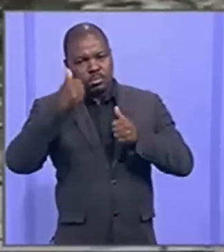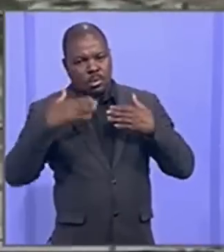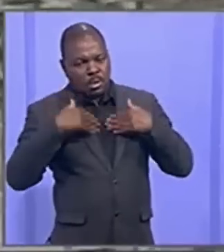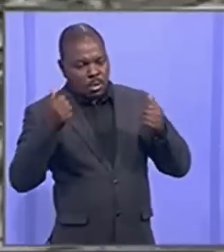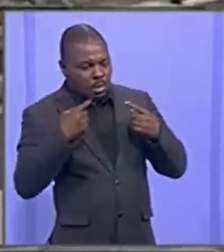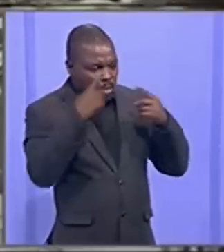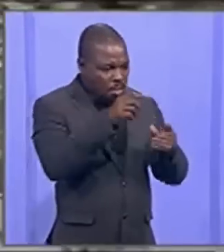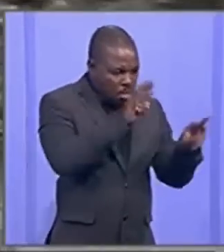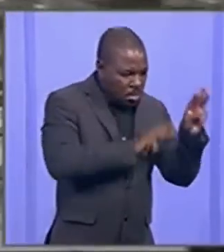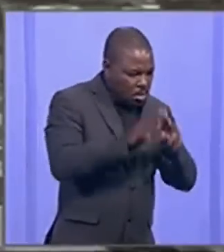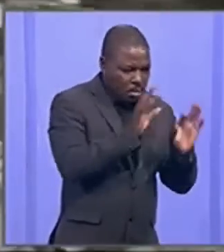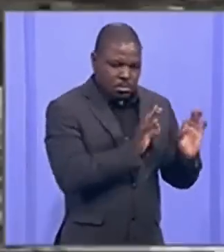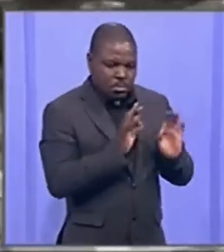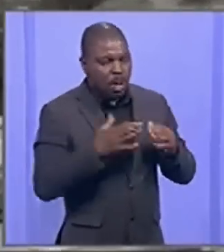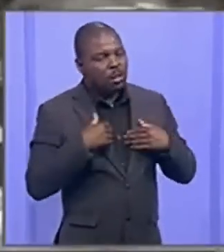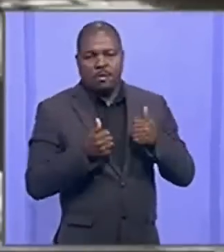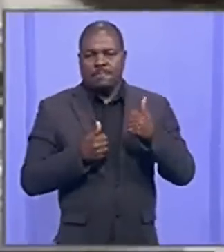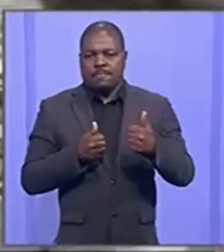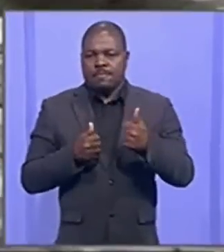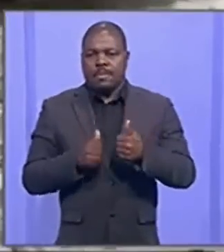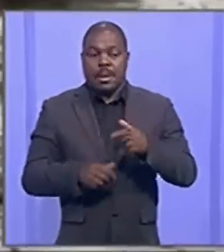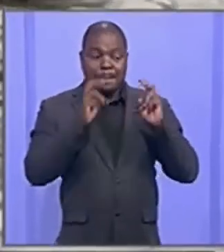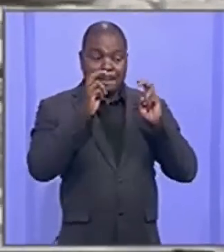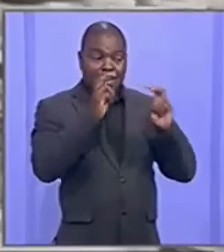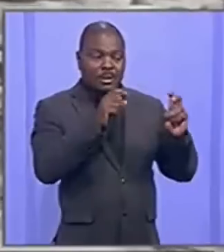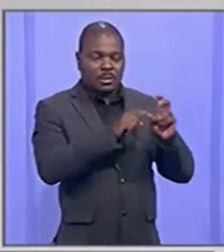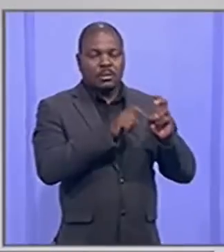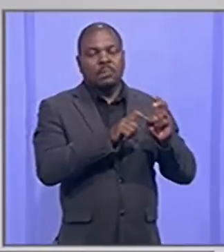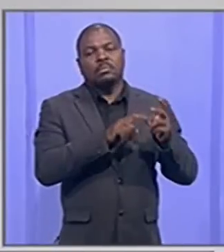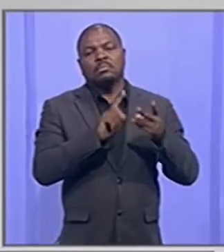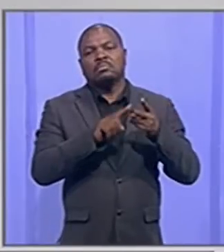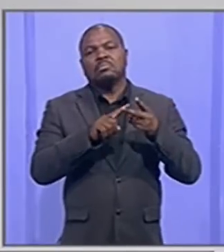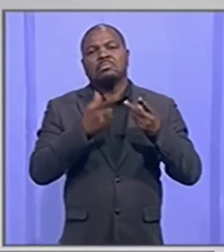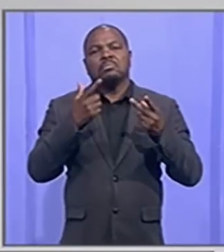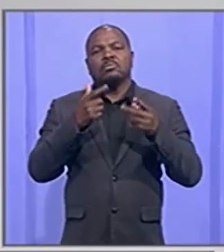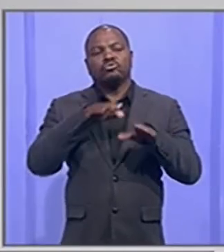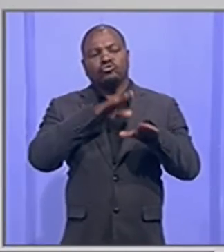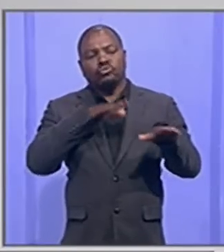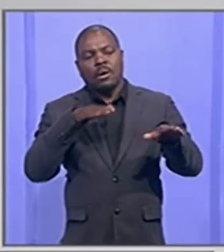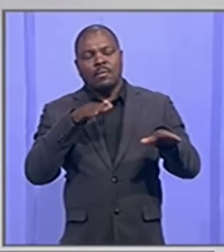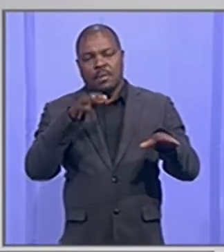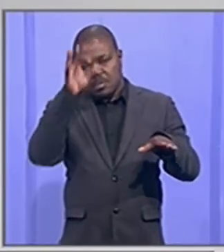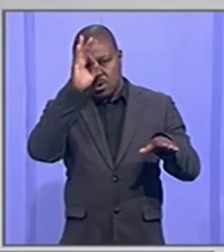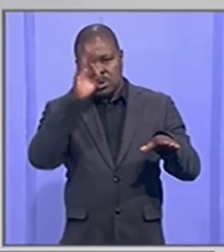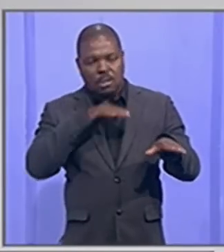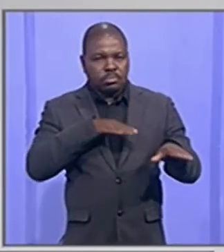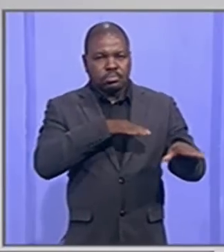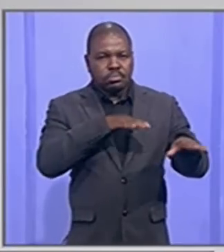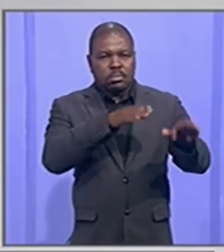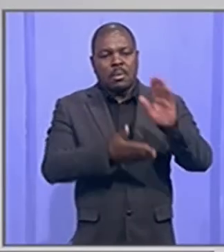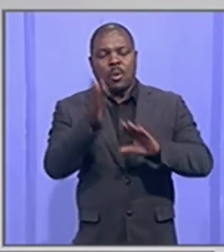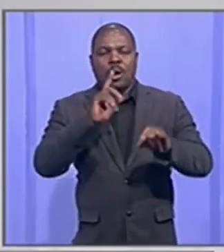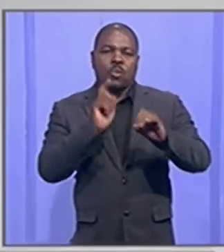thušo ya pele go lebeletše lephelo la bona. Bese yeo e fegeleditšwe ke bahlankedi ba sephetepete go tloga ka Bergville go ya ka